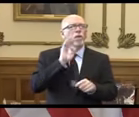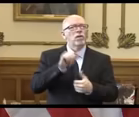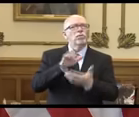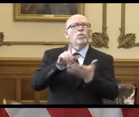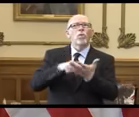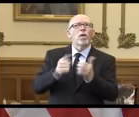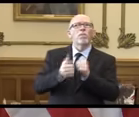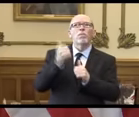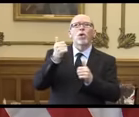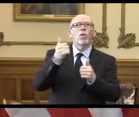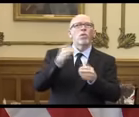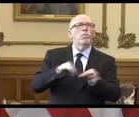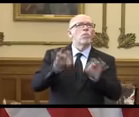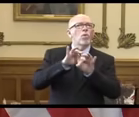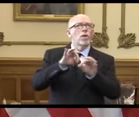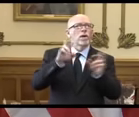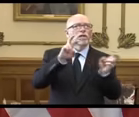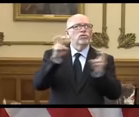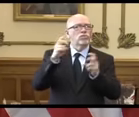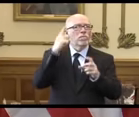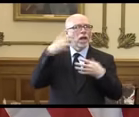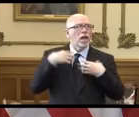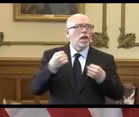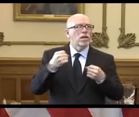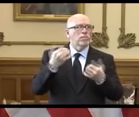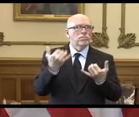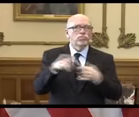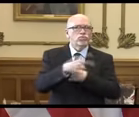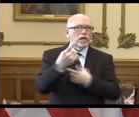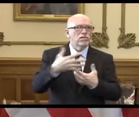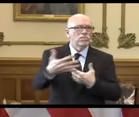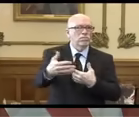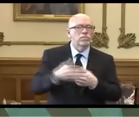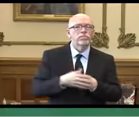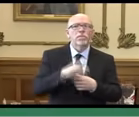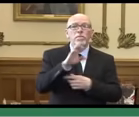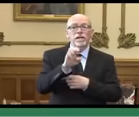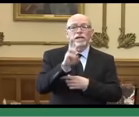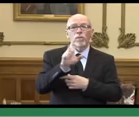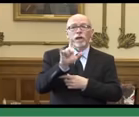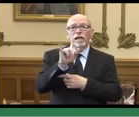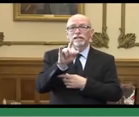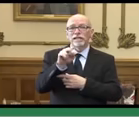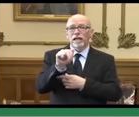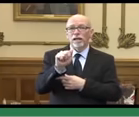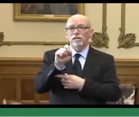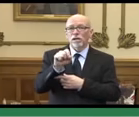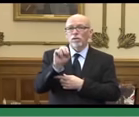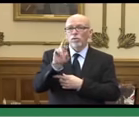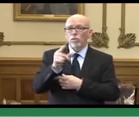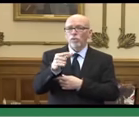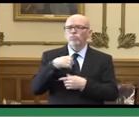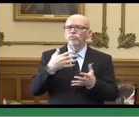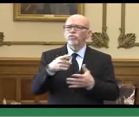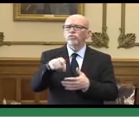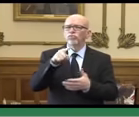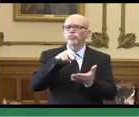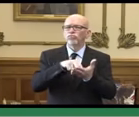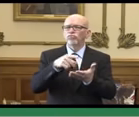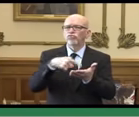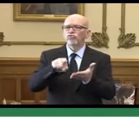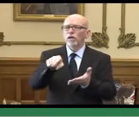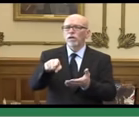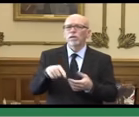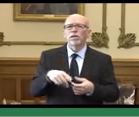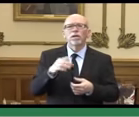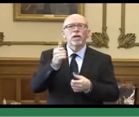most compelling mental health issues at the time. So again, bewellindiana.org. I encourage you to check it out and share it and